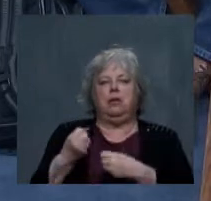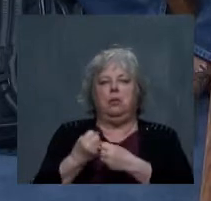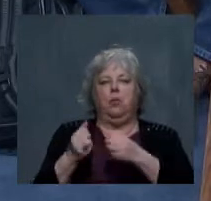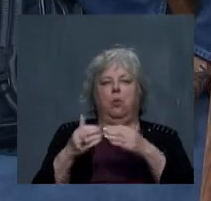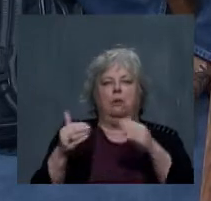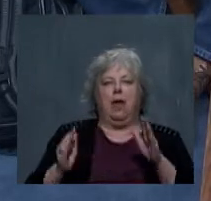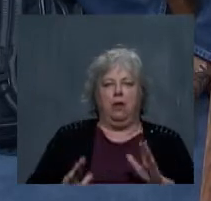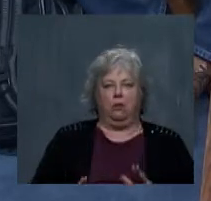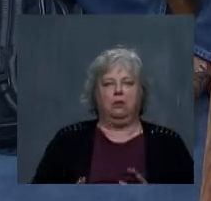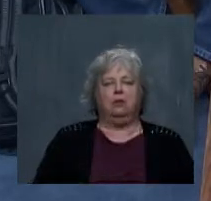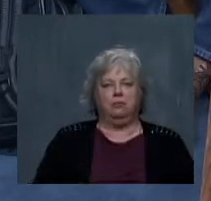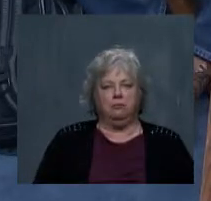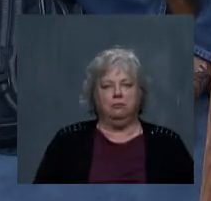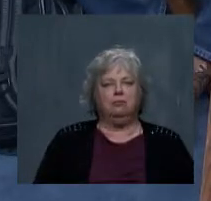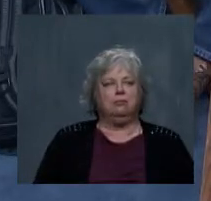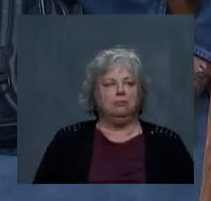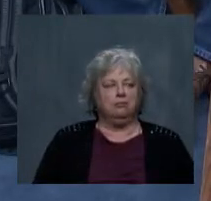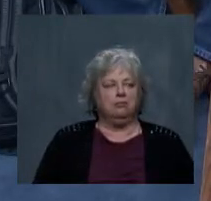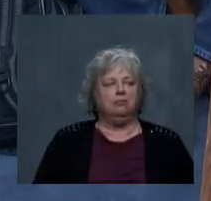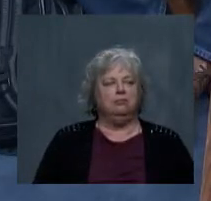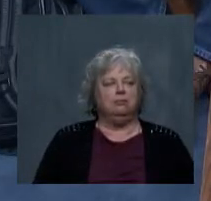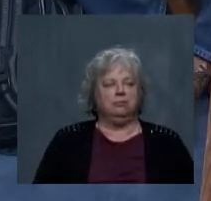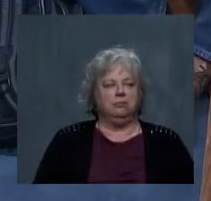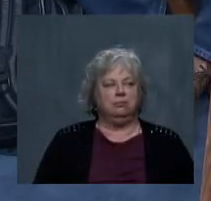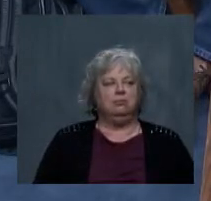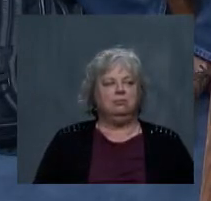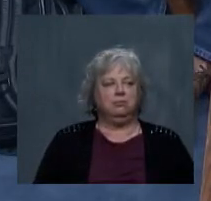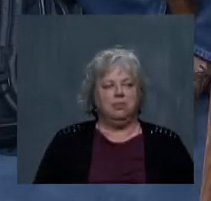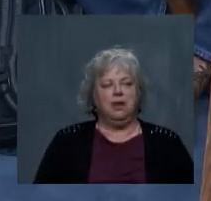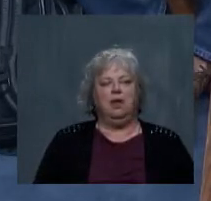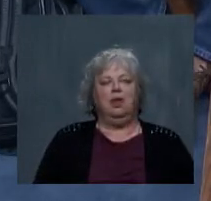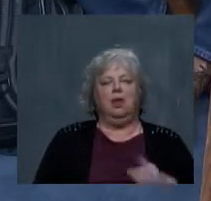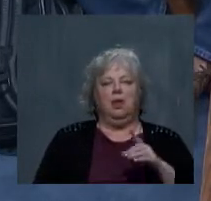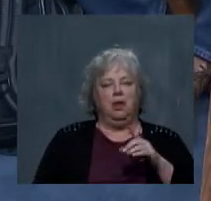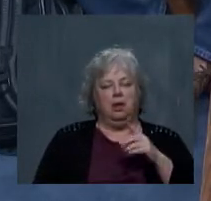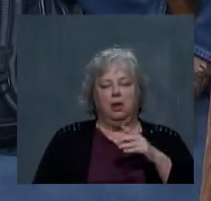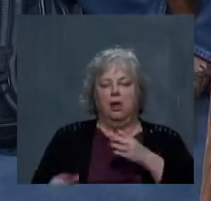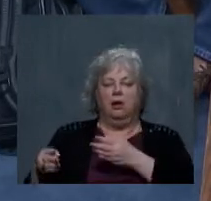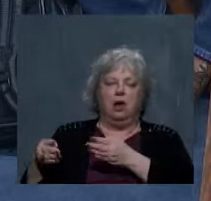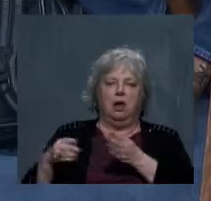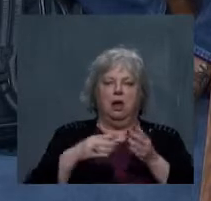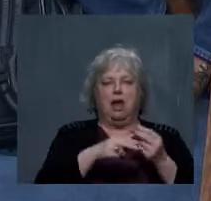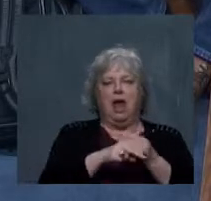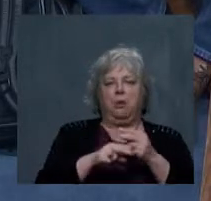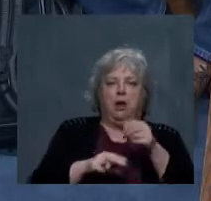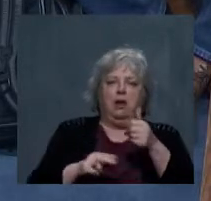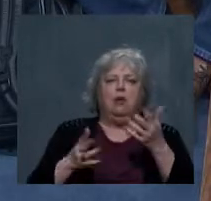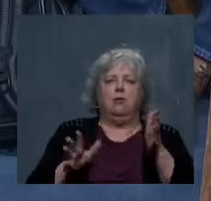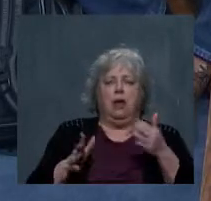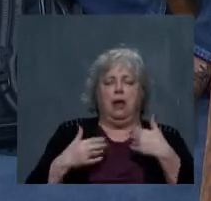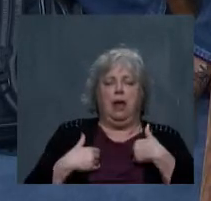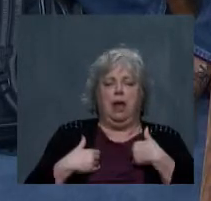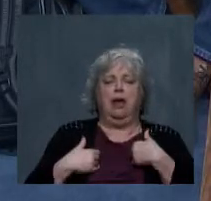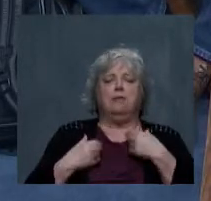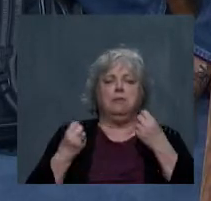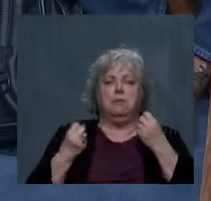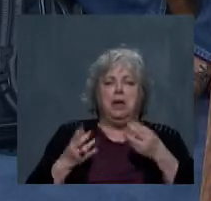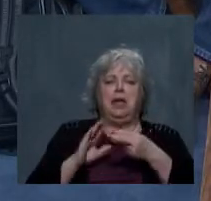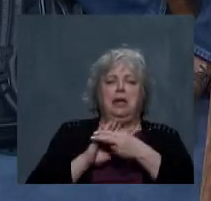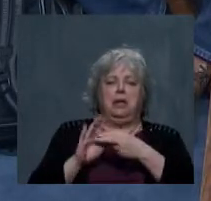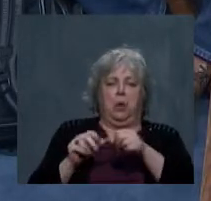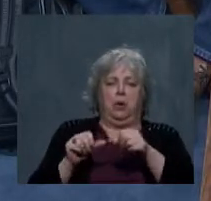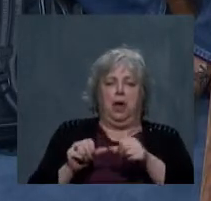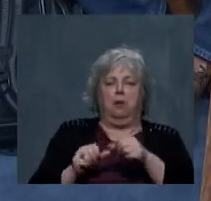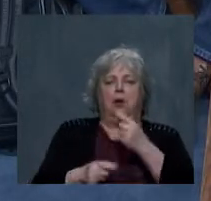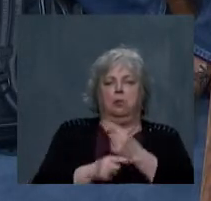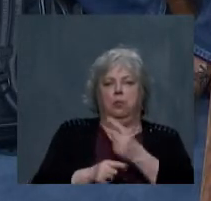housing. And there are many zoned areas for multifamily in this corridor. And I'm